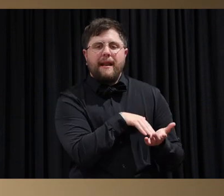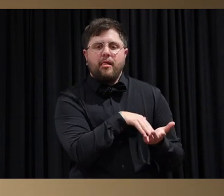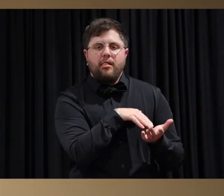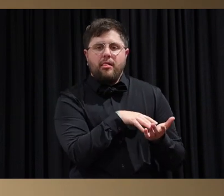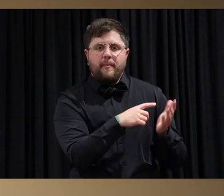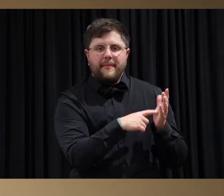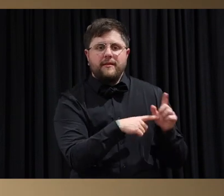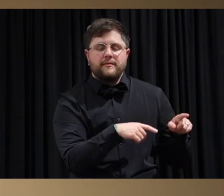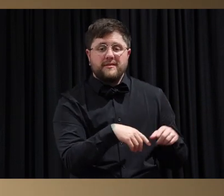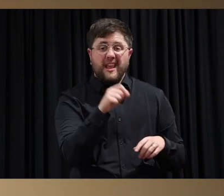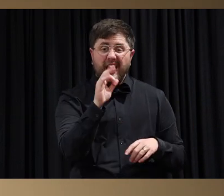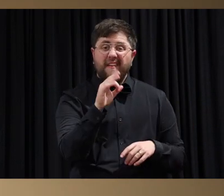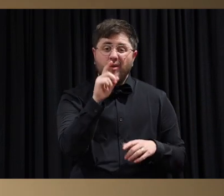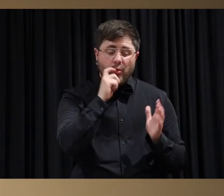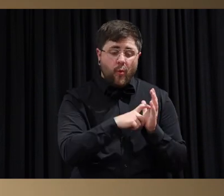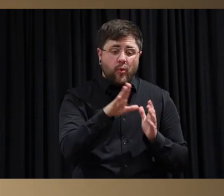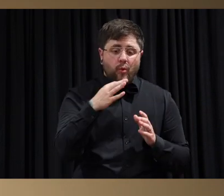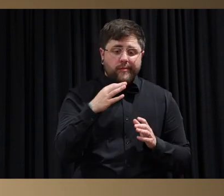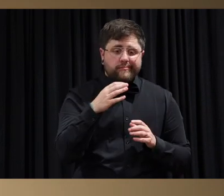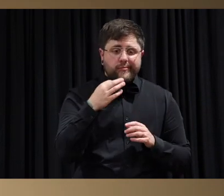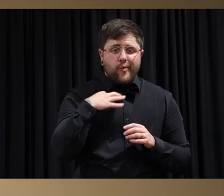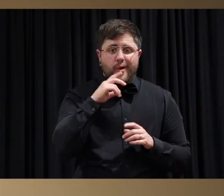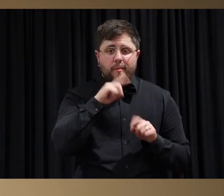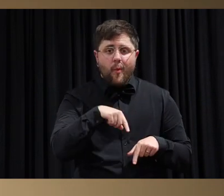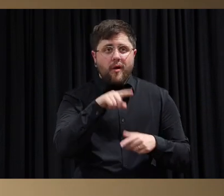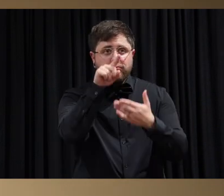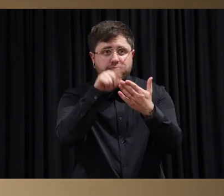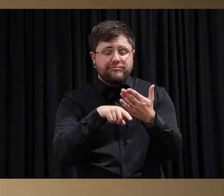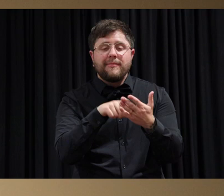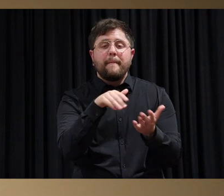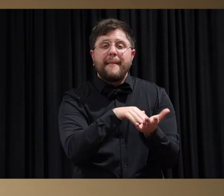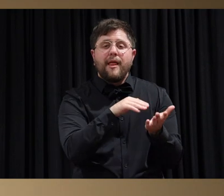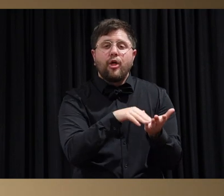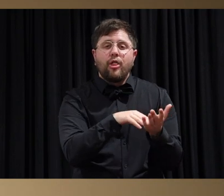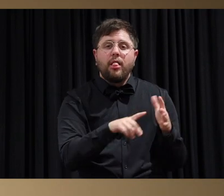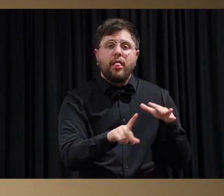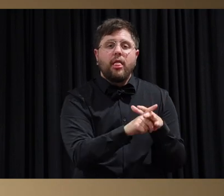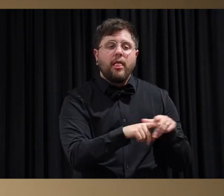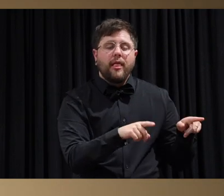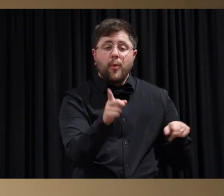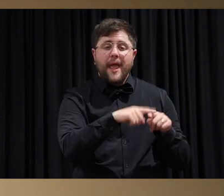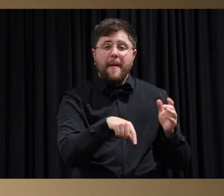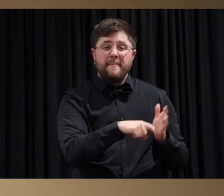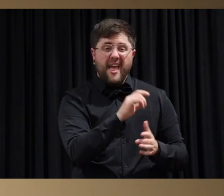dragging your credit report down is a medical problem, an old bill that you couldn't pay, and that's